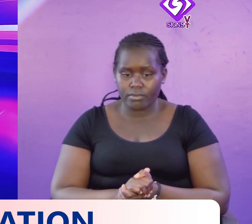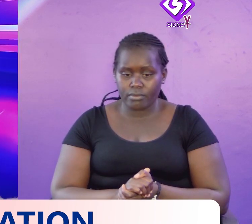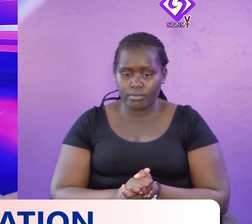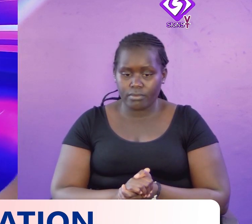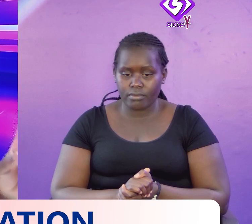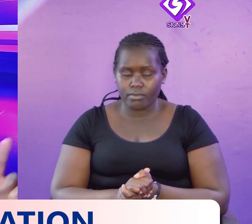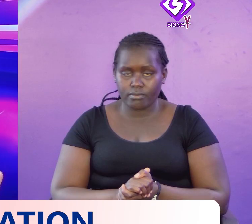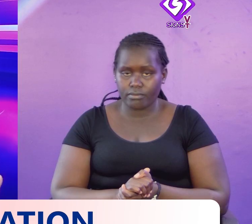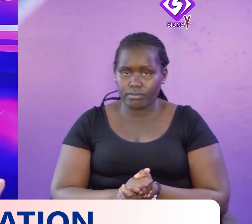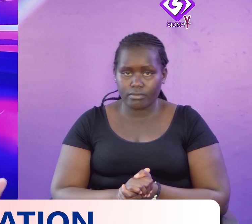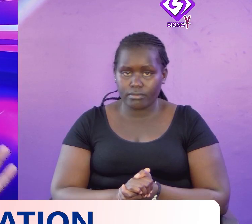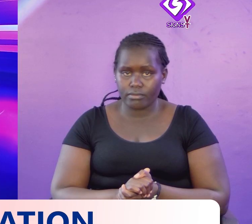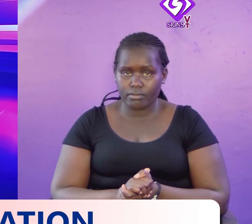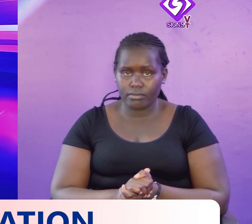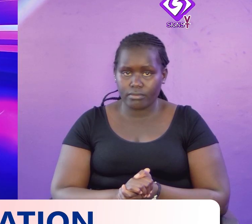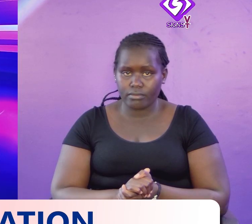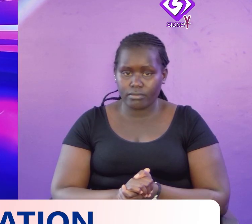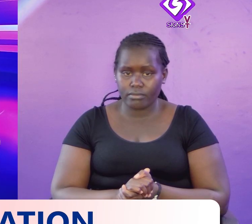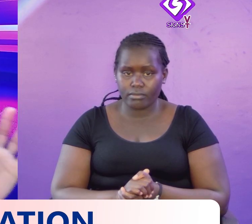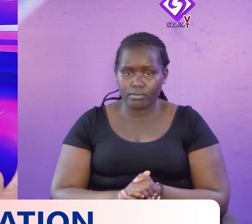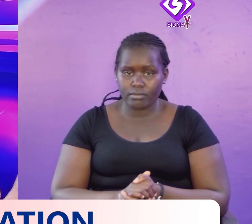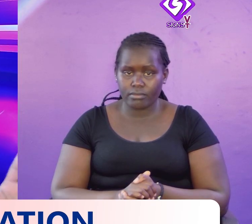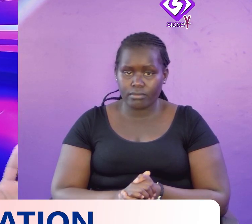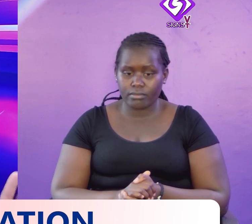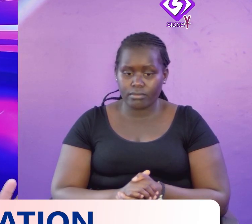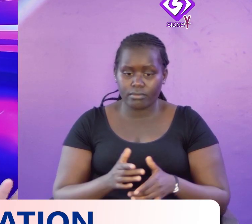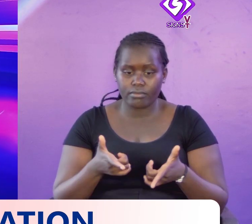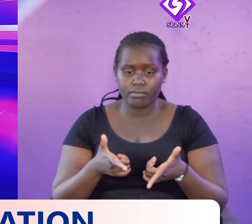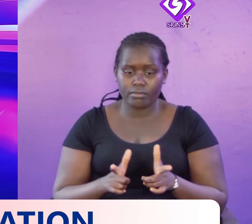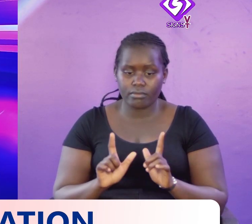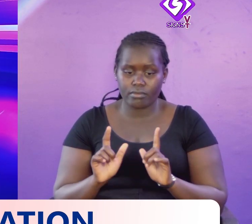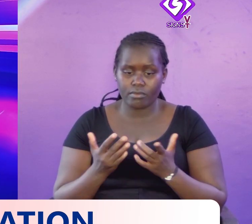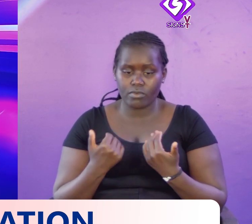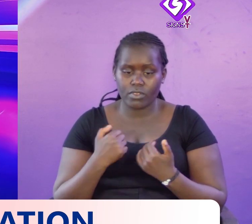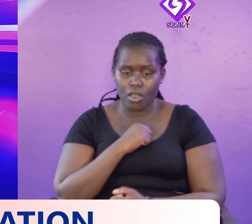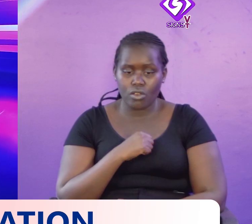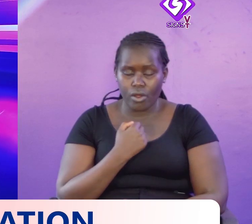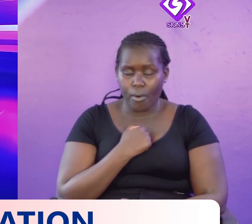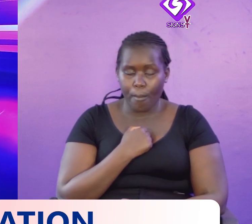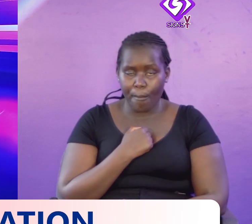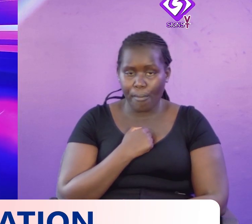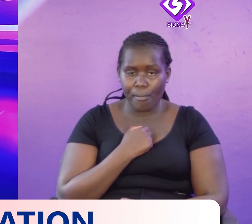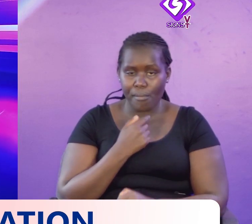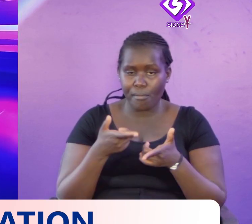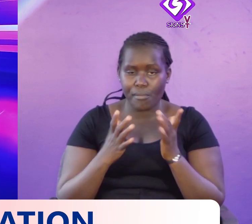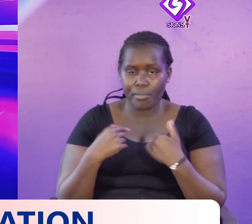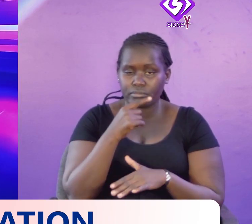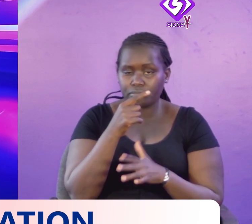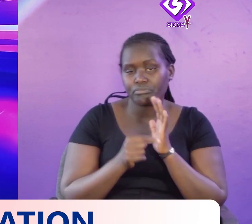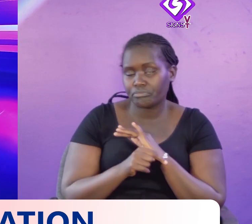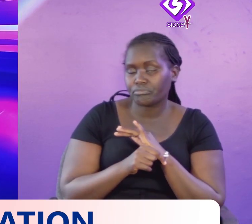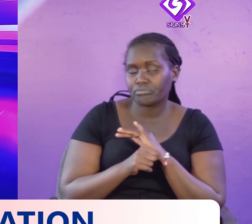fine. But interpreter. allow me again. Yes. Allow me again to Paul for interruption. Yes. Allow me again to say that,